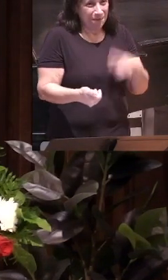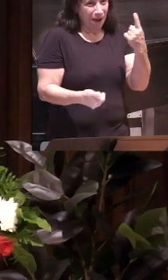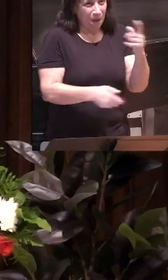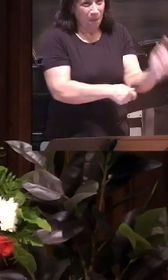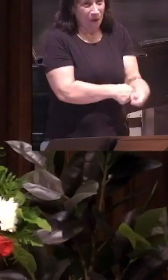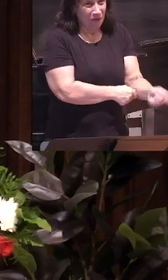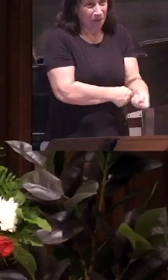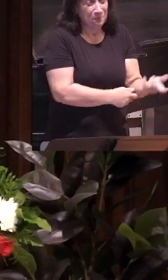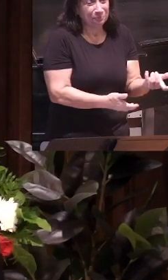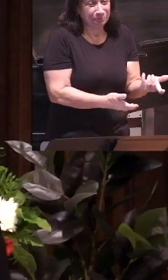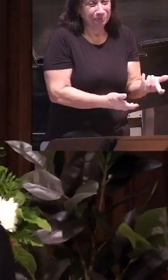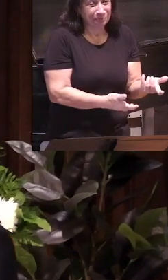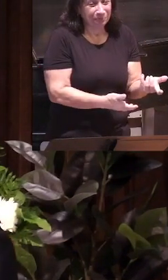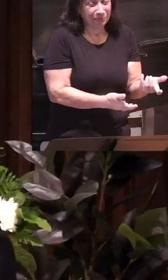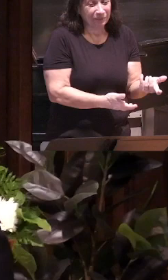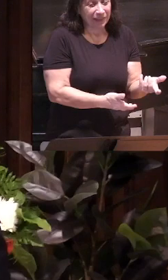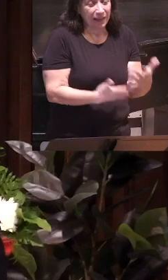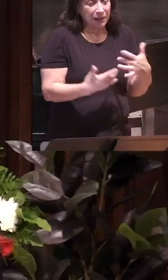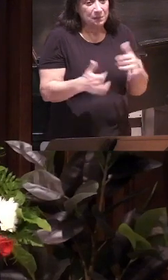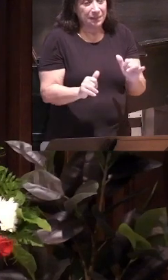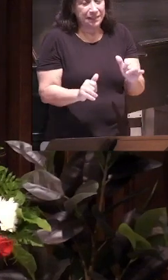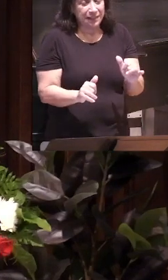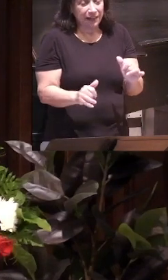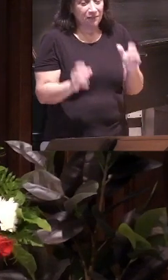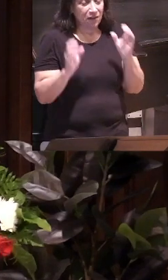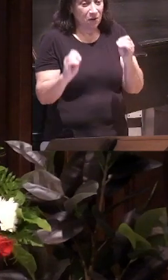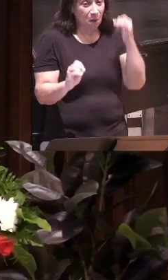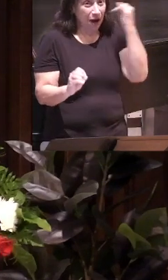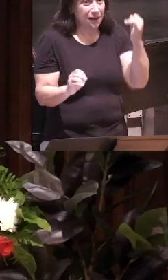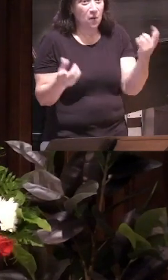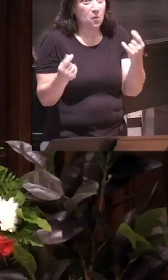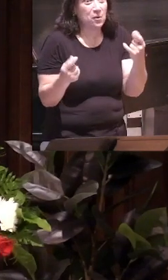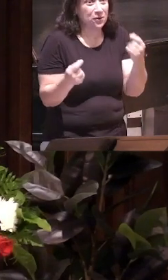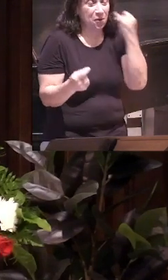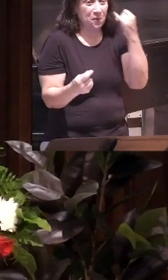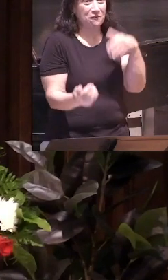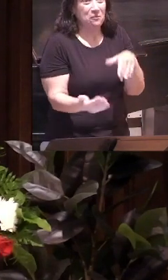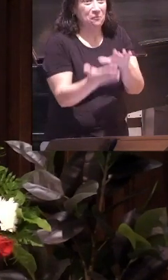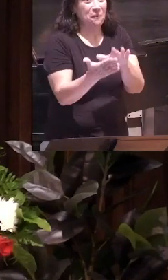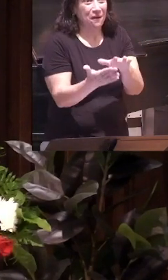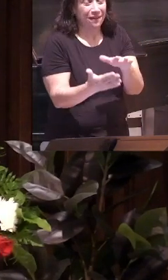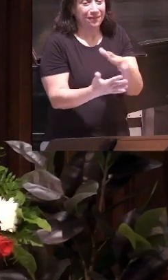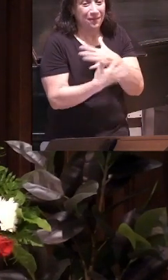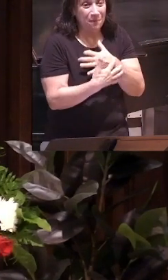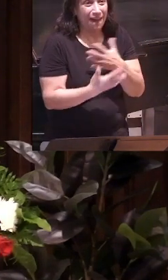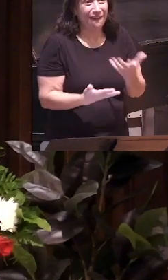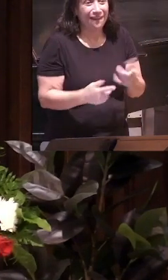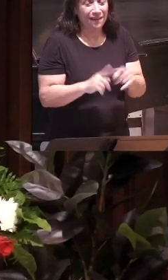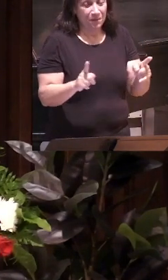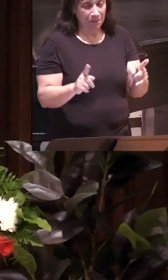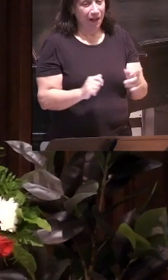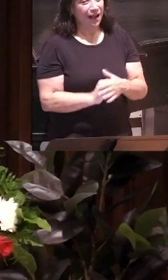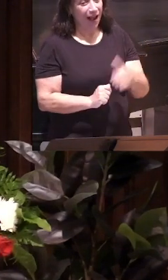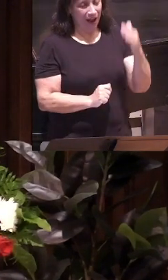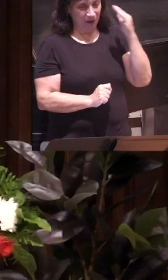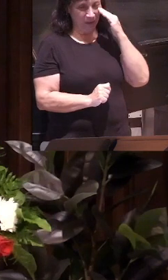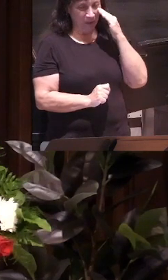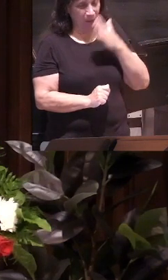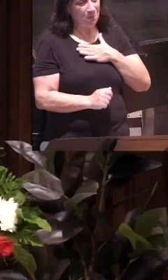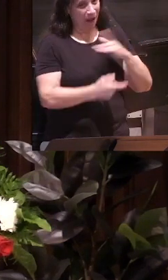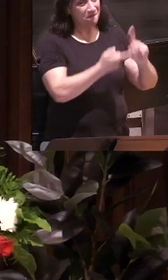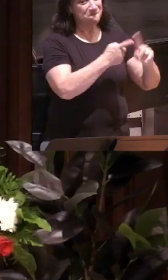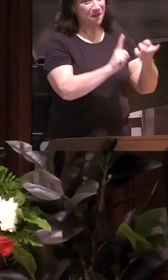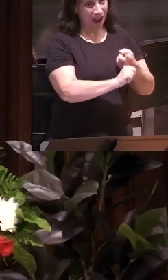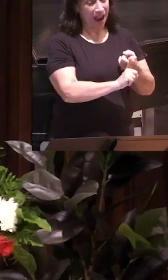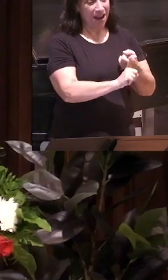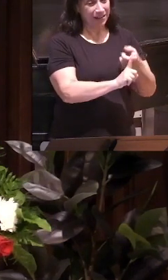club. Still having no clue what we were gonna do if we found the bear, but I knew that my friend